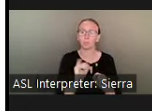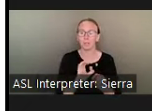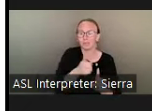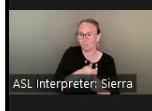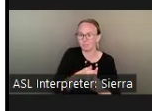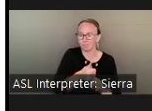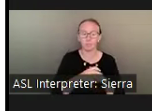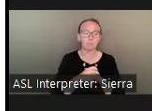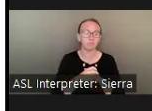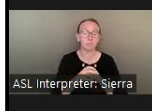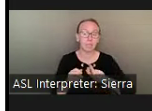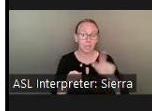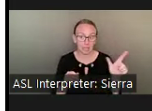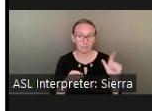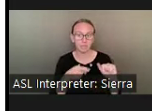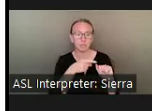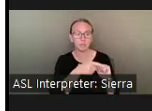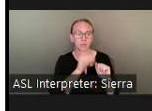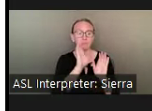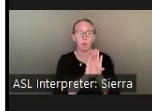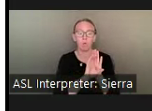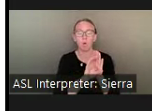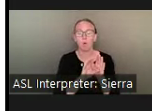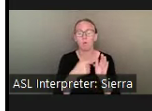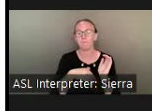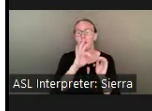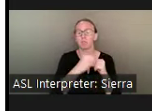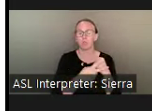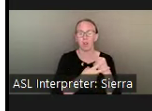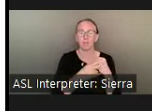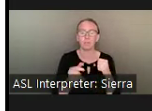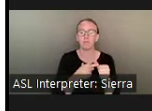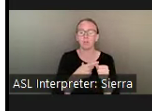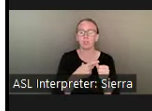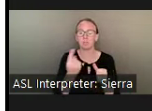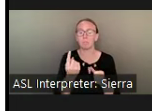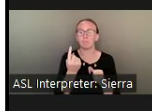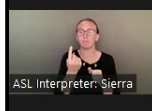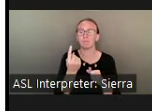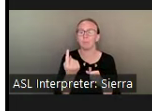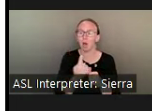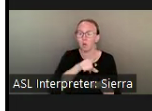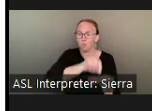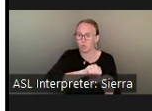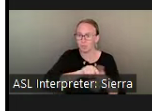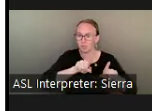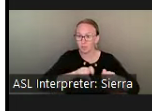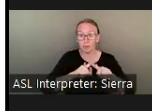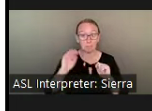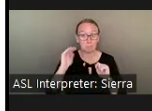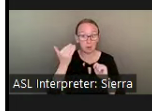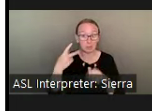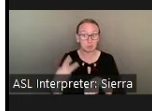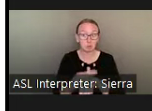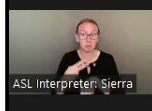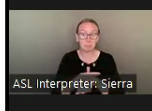the archives of, and this was kind of like my first mono print test here, but apparently a sheep had gotten on Boise State campus back